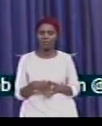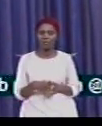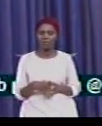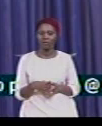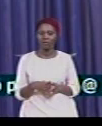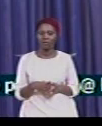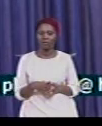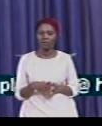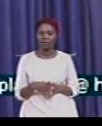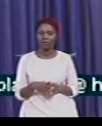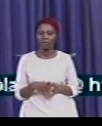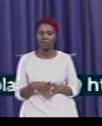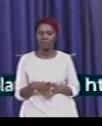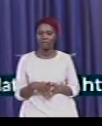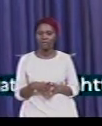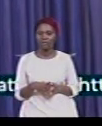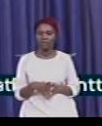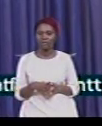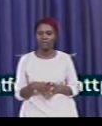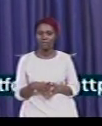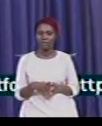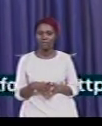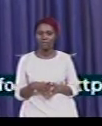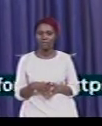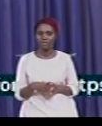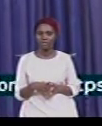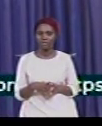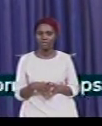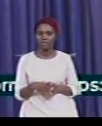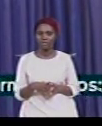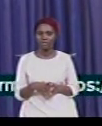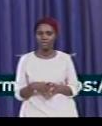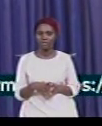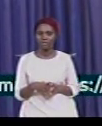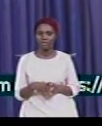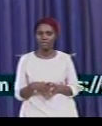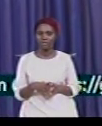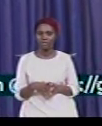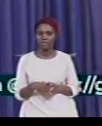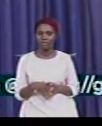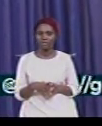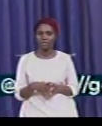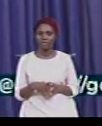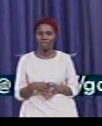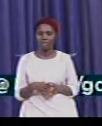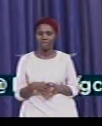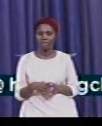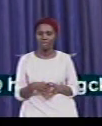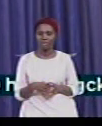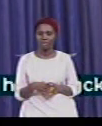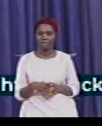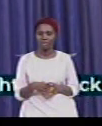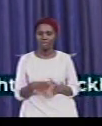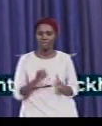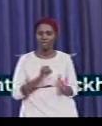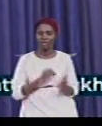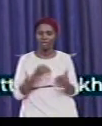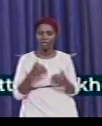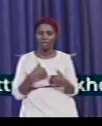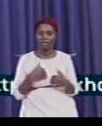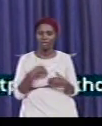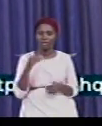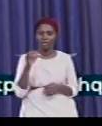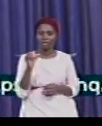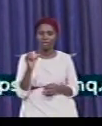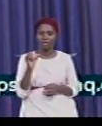then they also didn't know. I had to go for MRIs, even spinal puncture. It was not small.